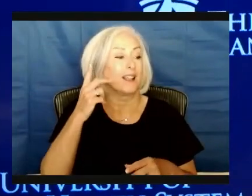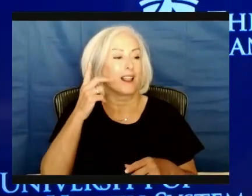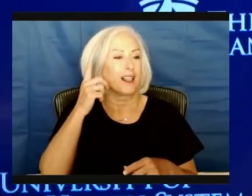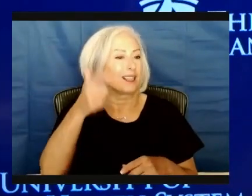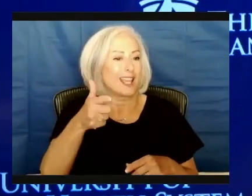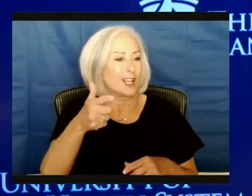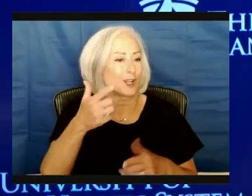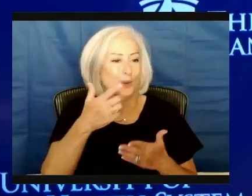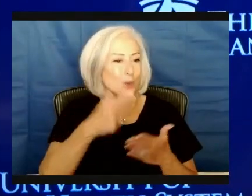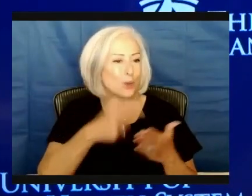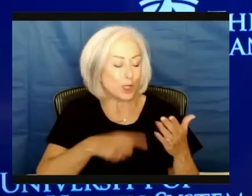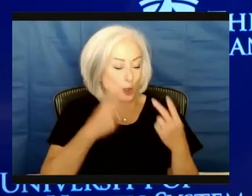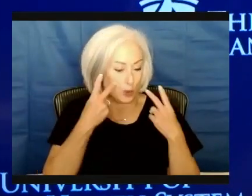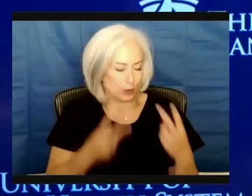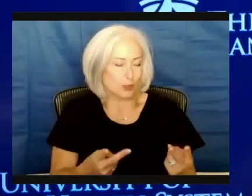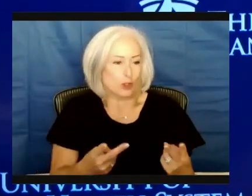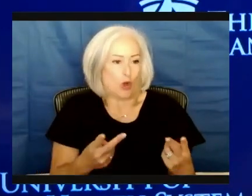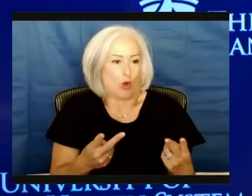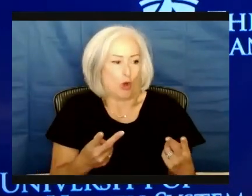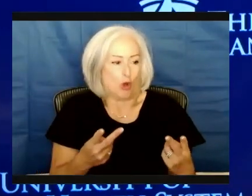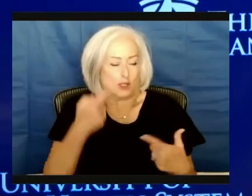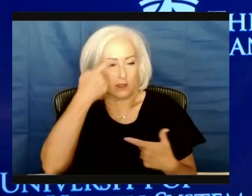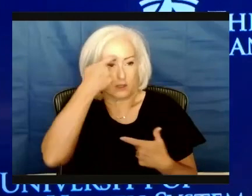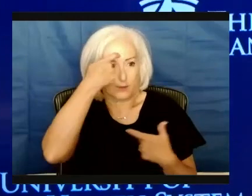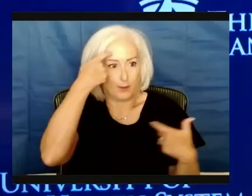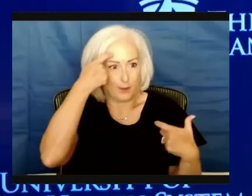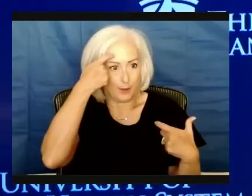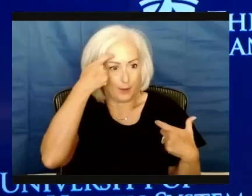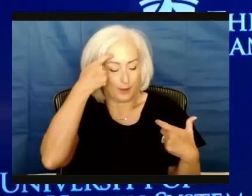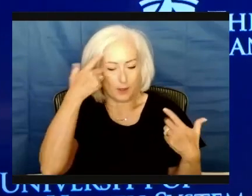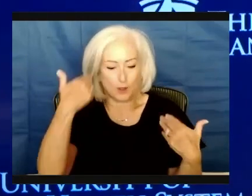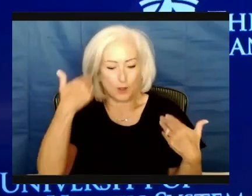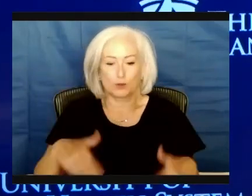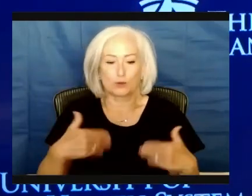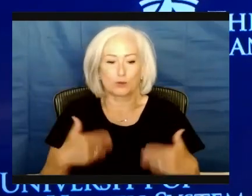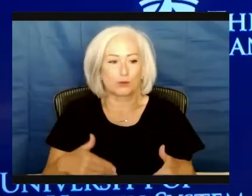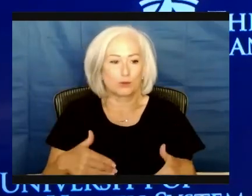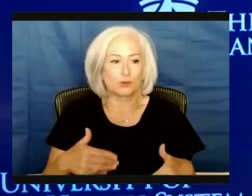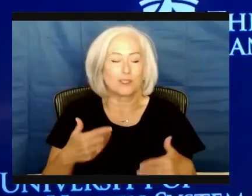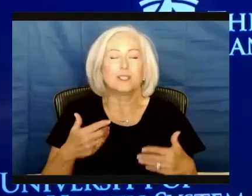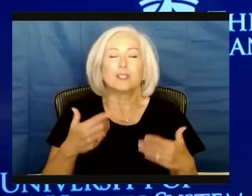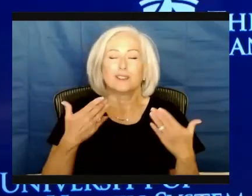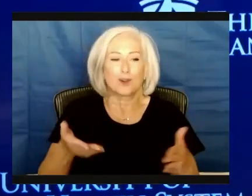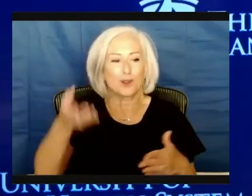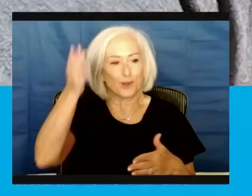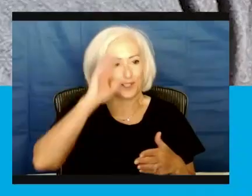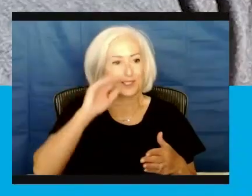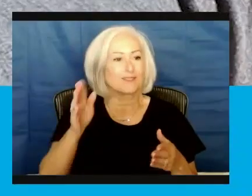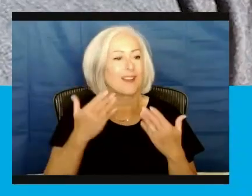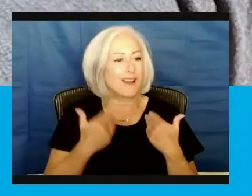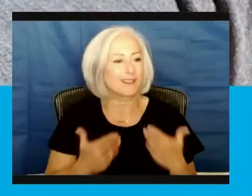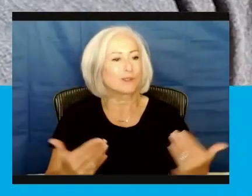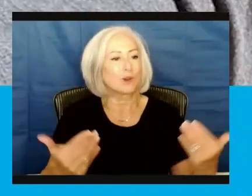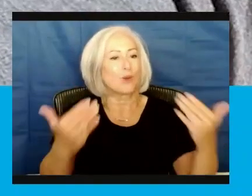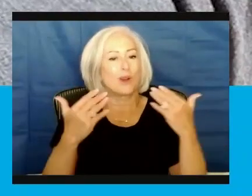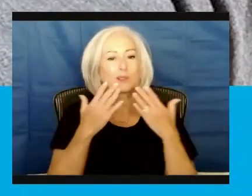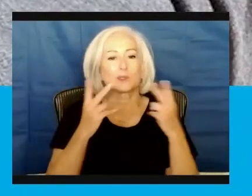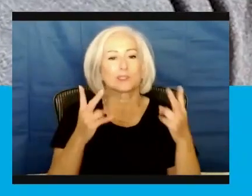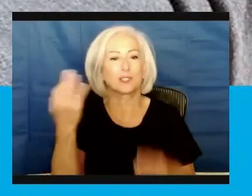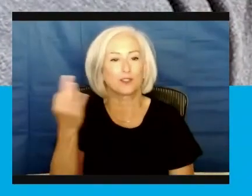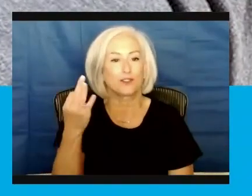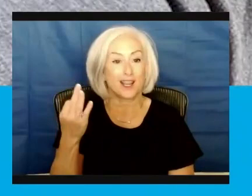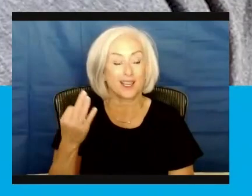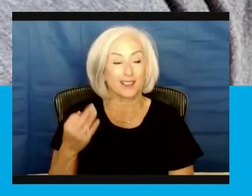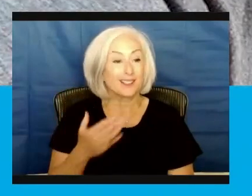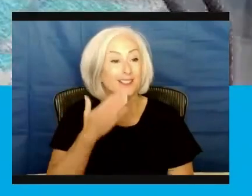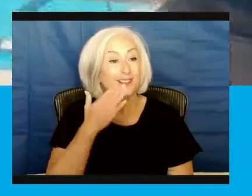thanks and hats off to everyone there, but for the grace of God go I. We'll see you all Friday. A well-known Kansas City couple